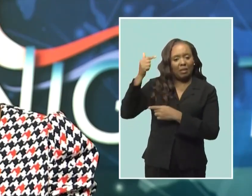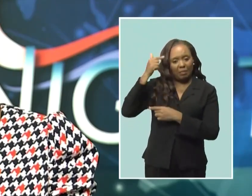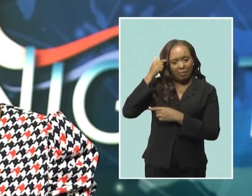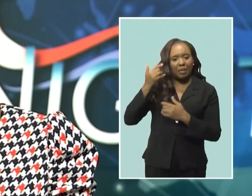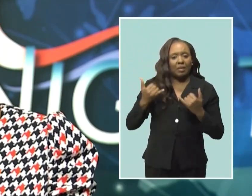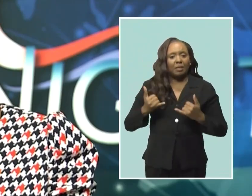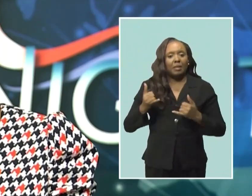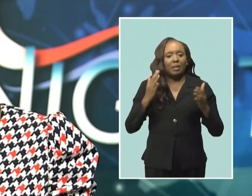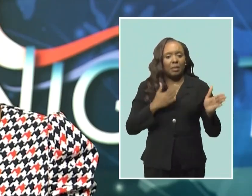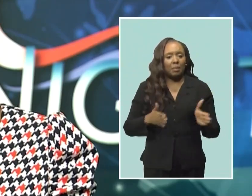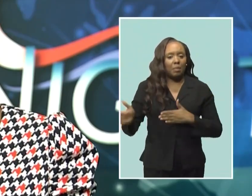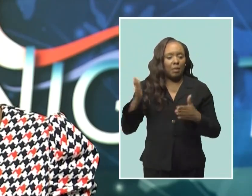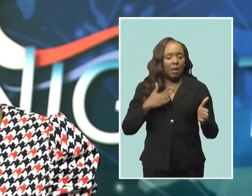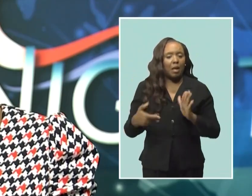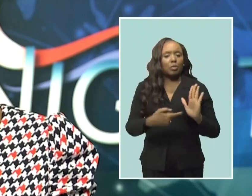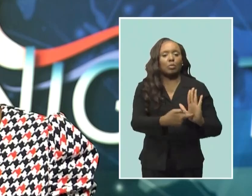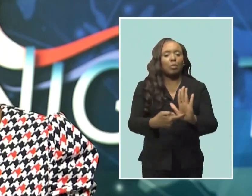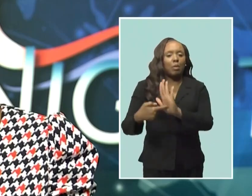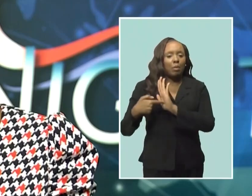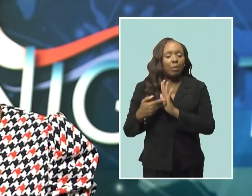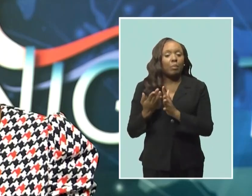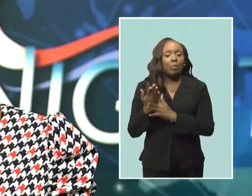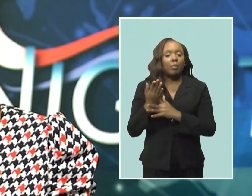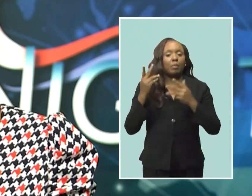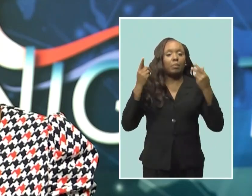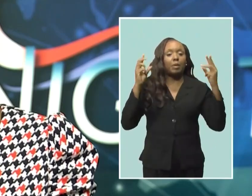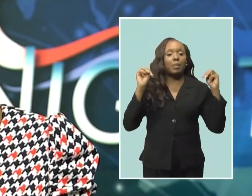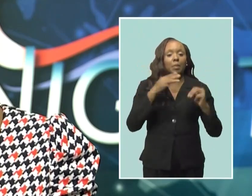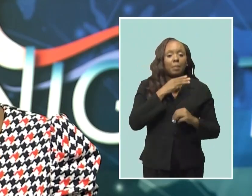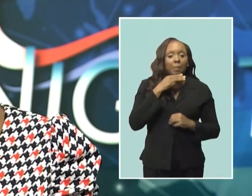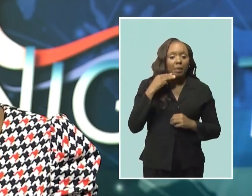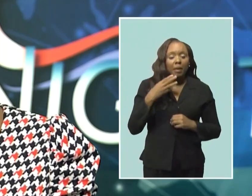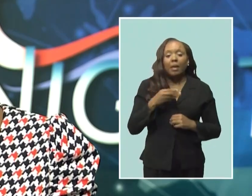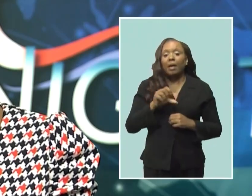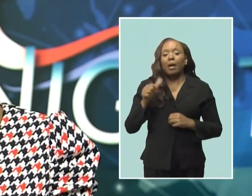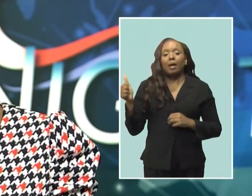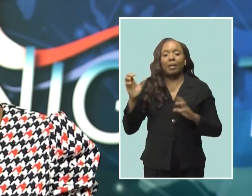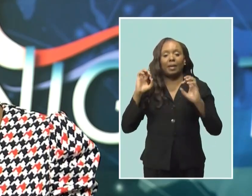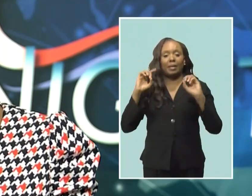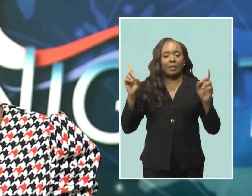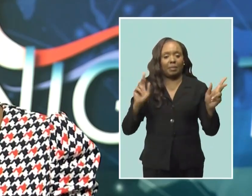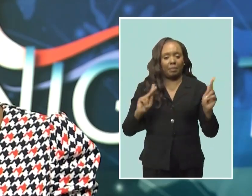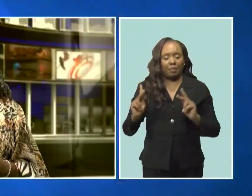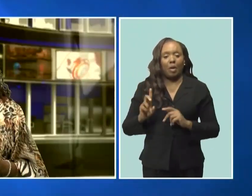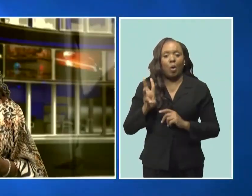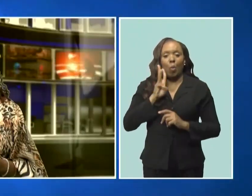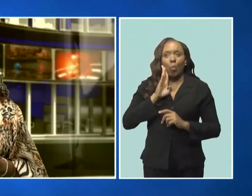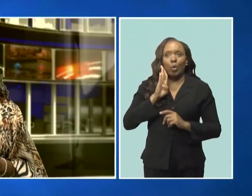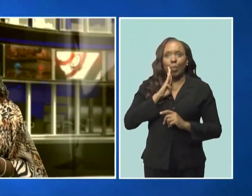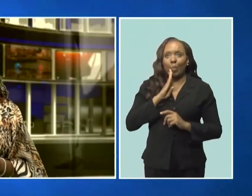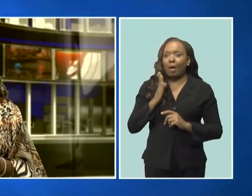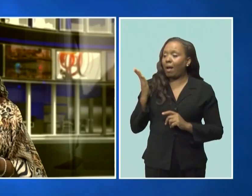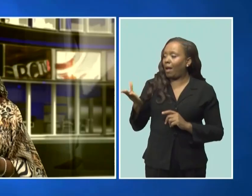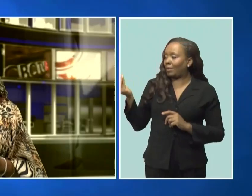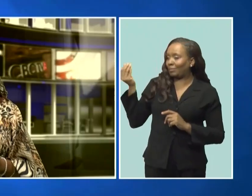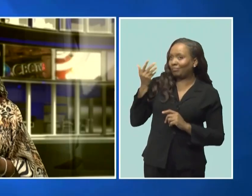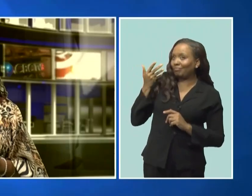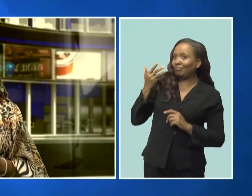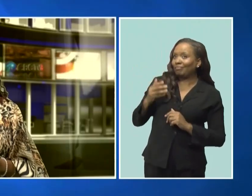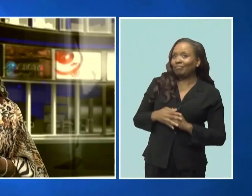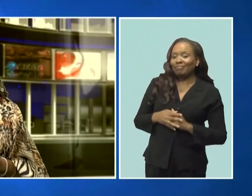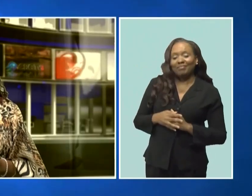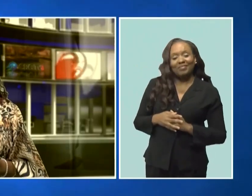Mia Amor-Motley and education officials at the Lloyd Erskine Sandiford Centre. Wendy Burke joins us now with those details.